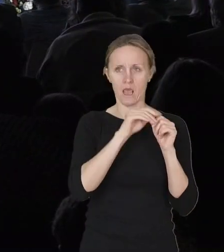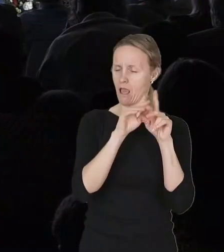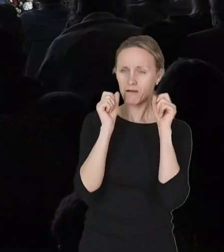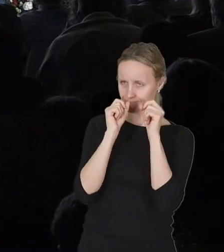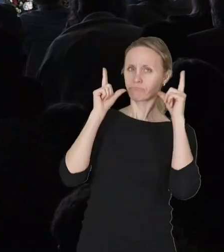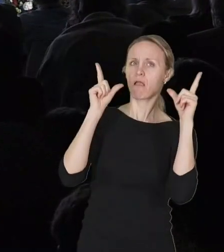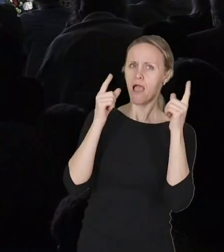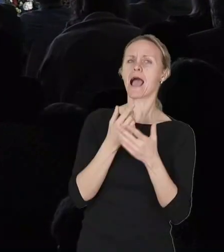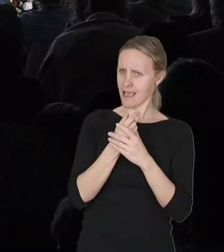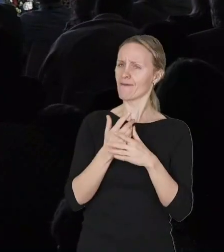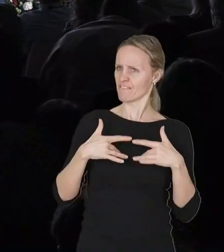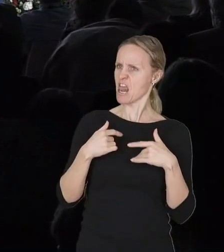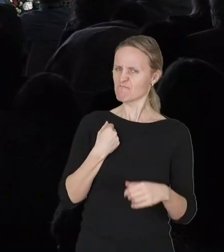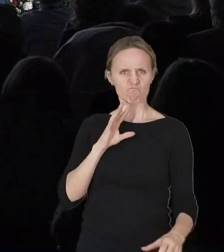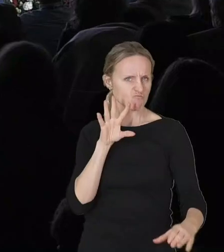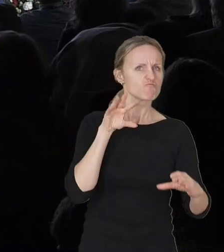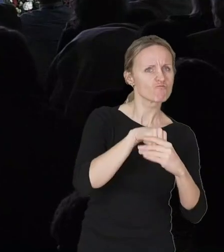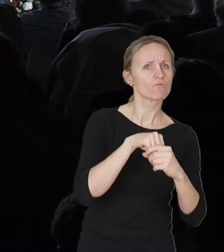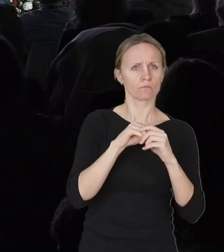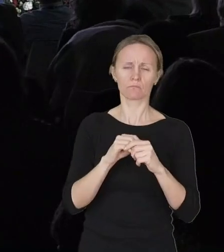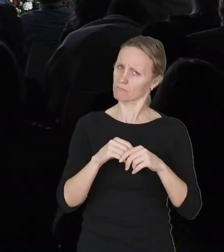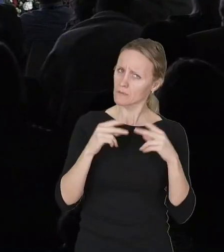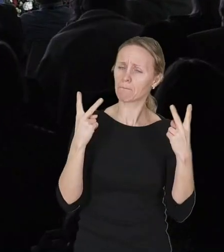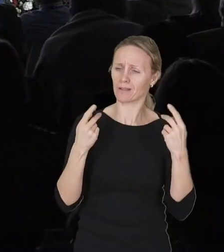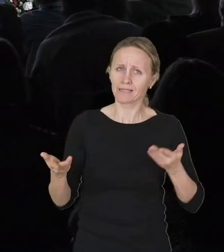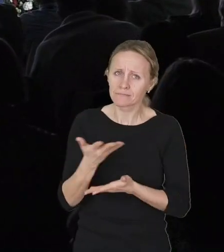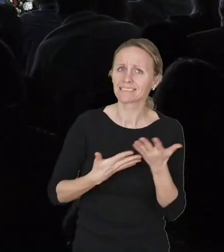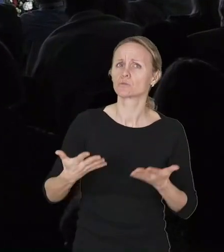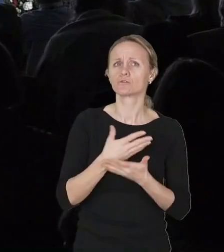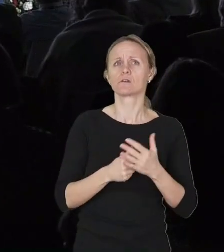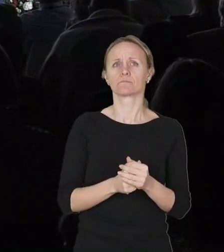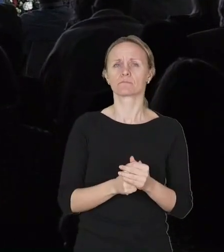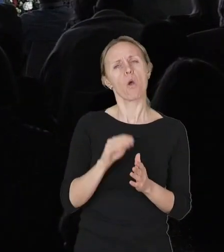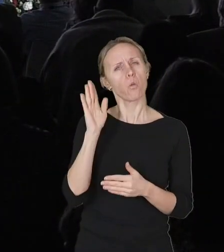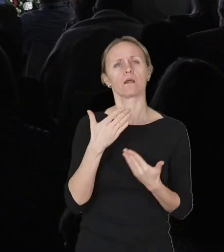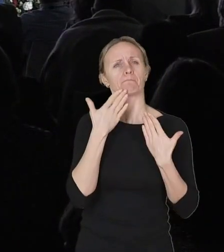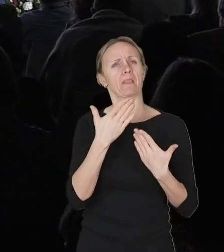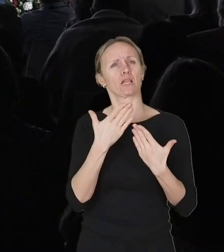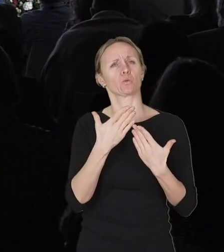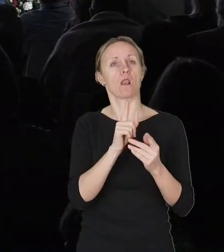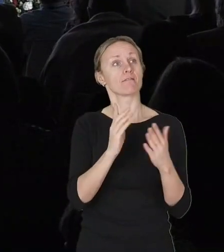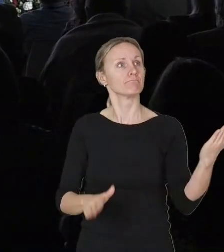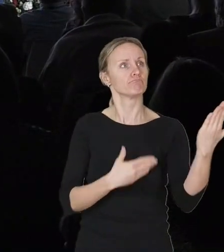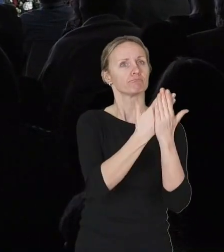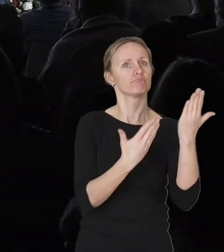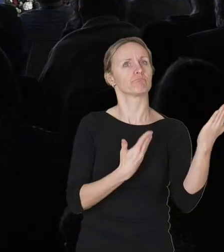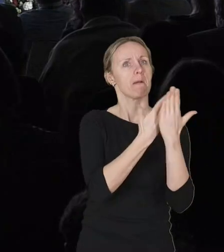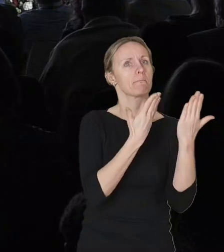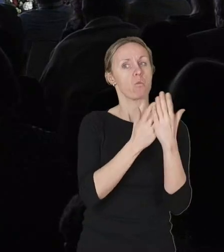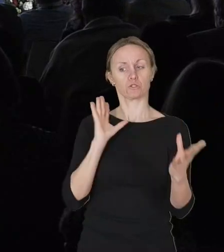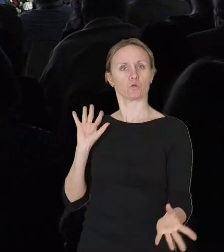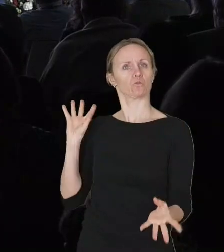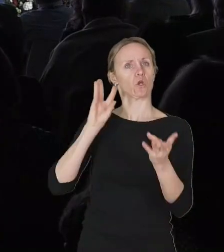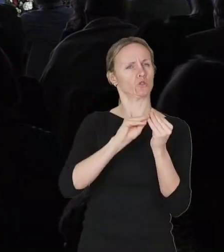So I think it's the right moment to ask again all of you here in the room to scan